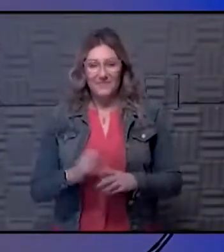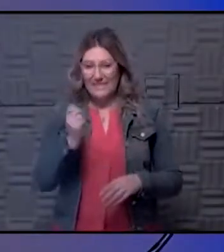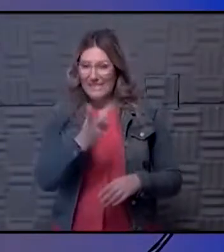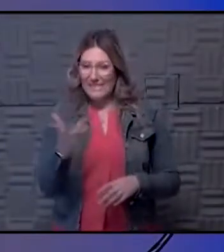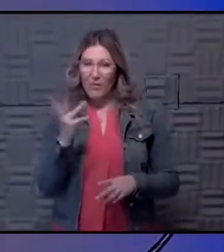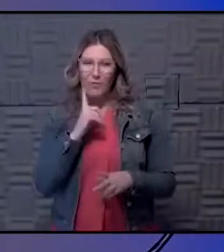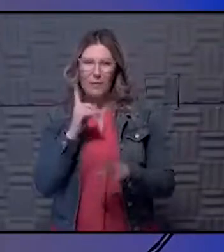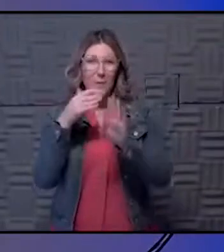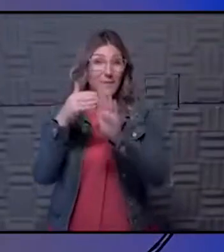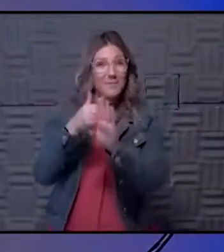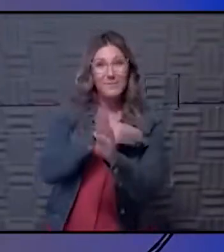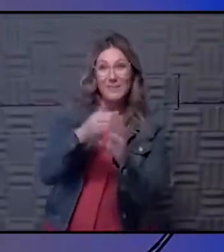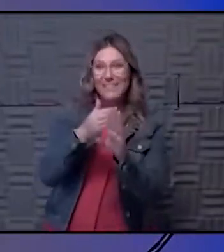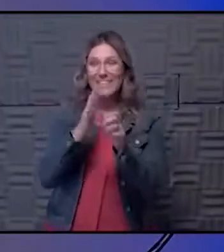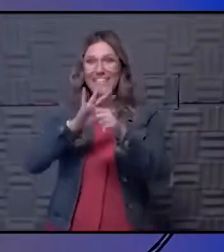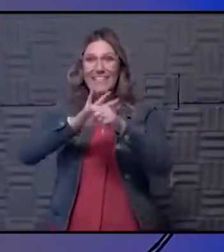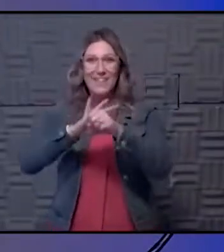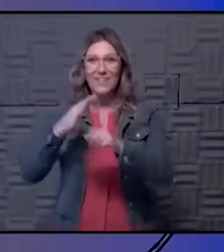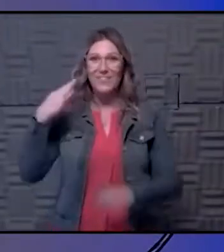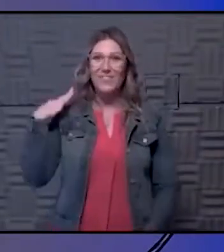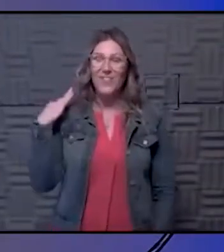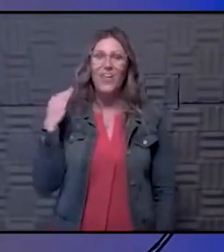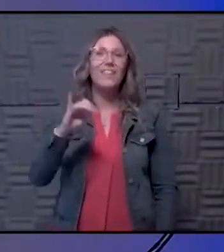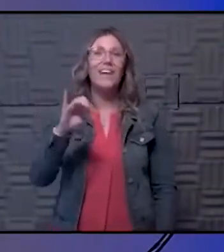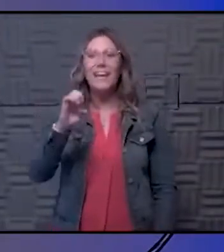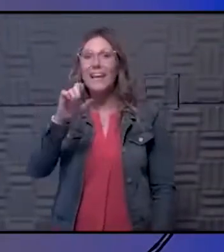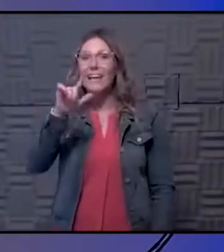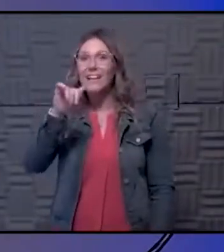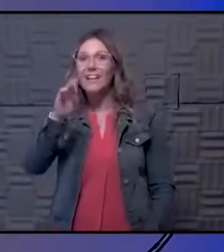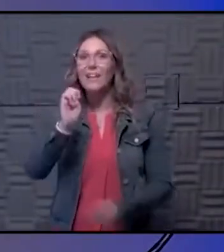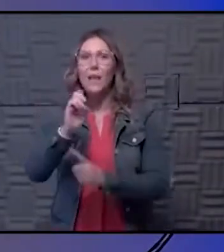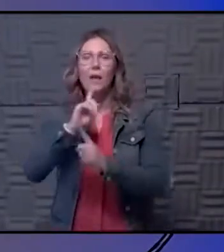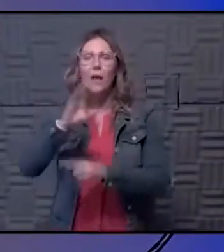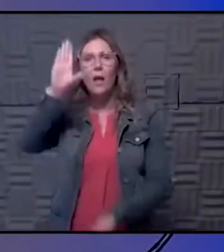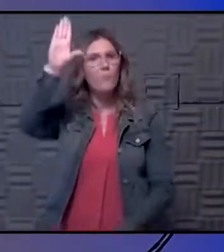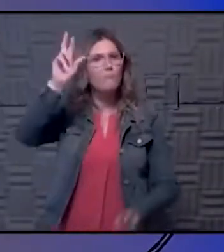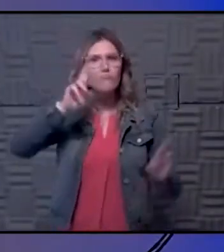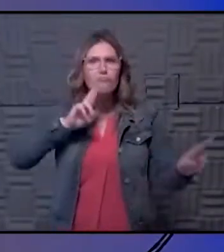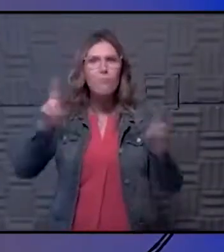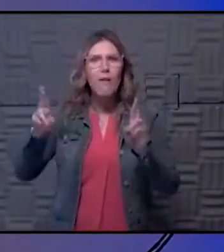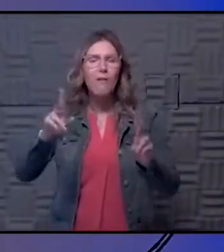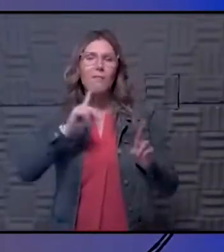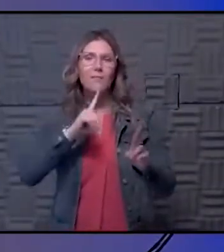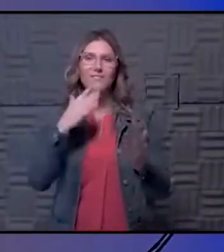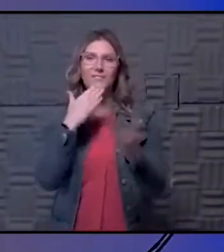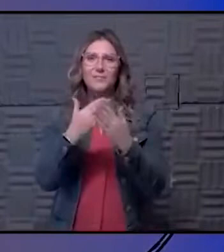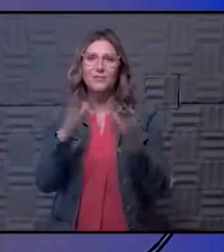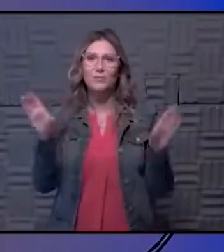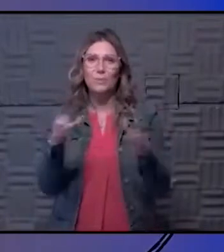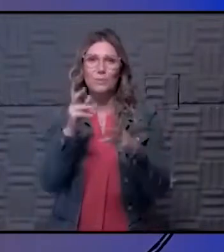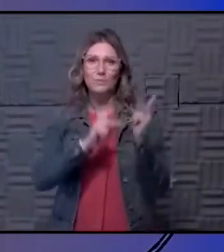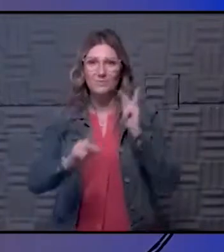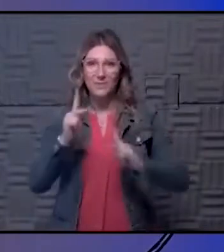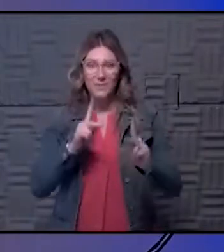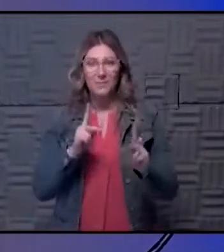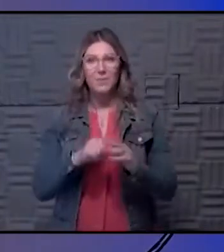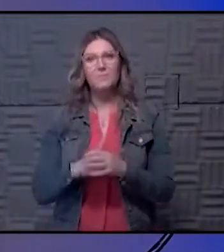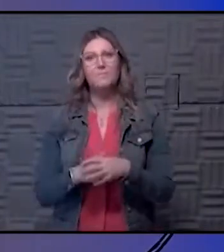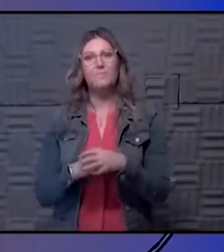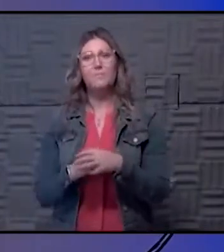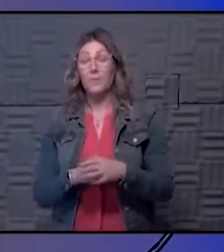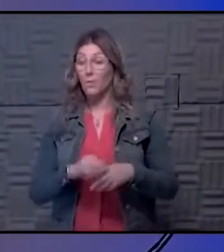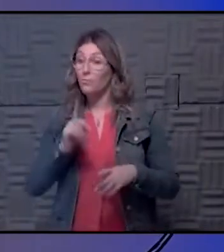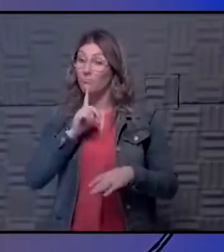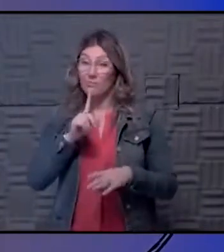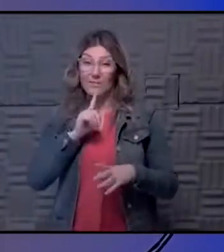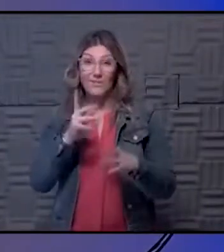would call pre-COVID volunteers, such as Elaine, they raised their hand immediately. And so we have a good group of those folks too, who just